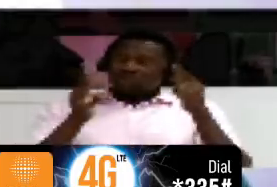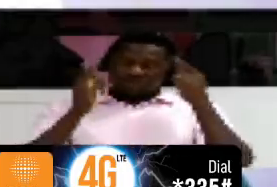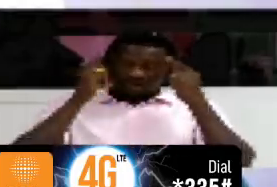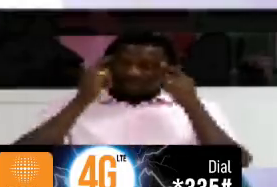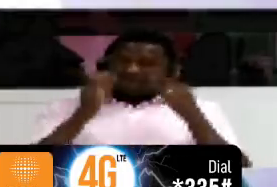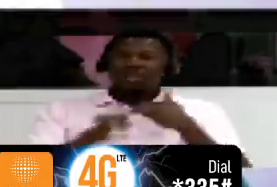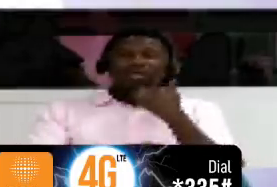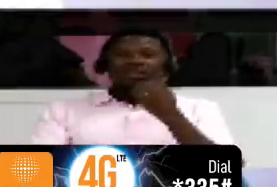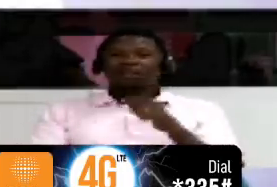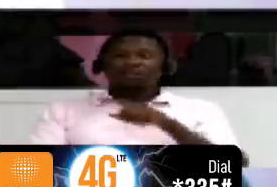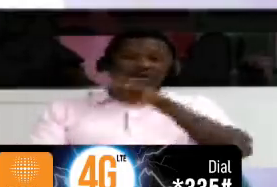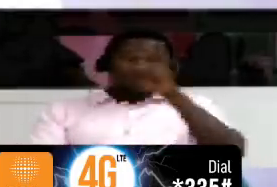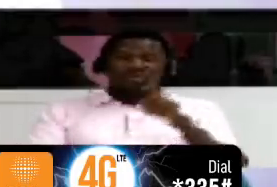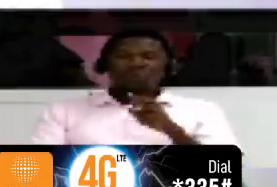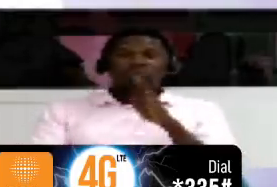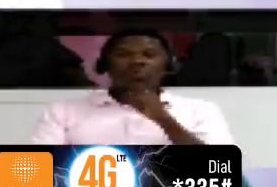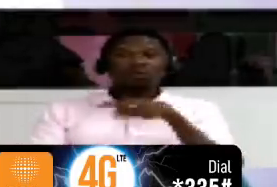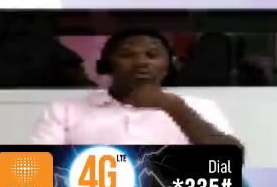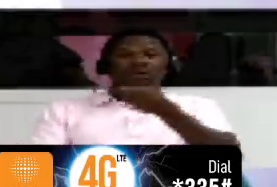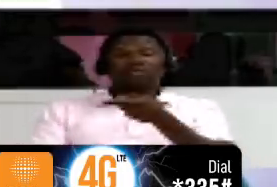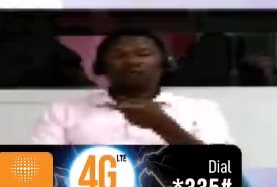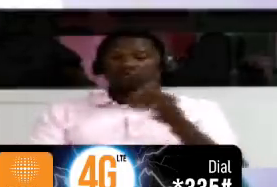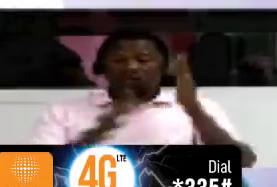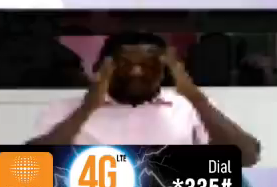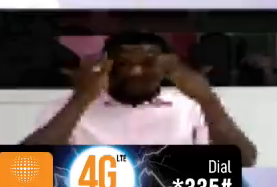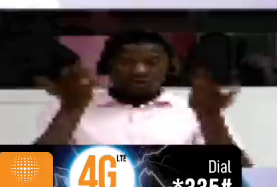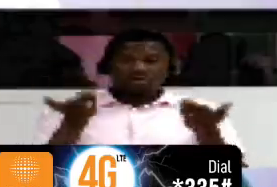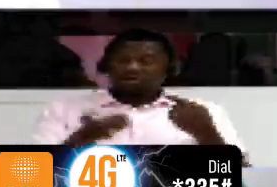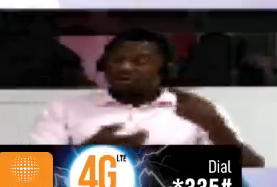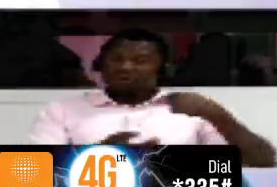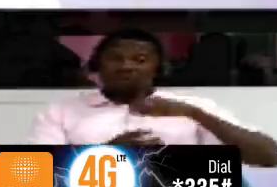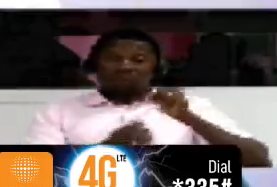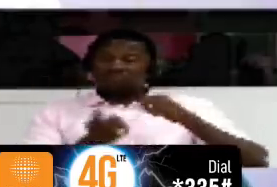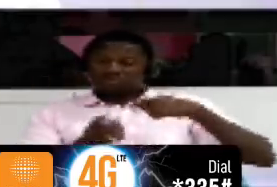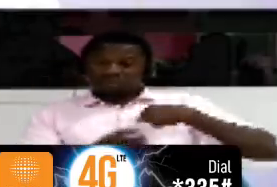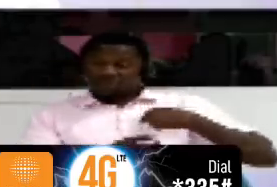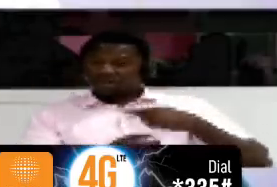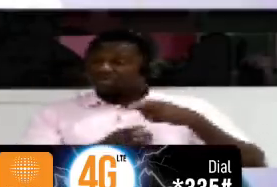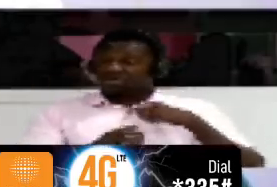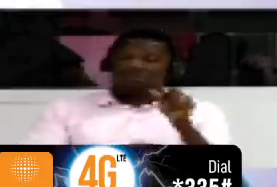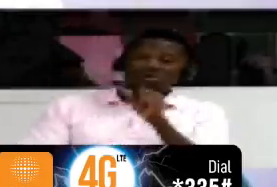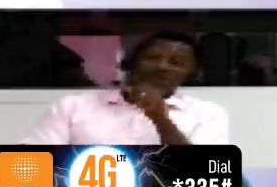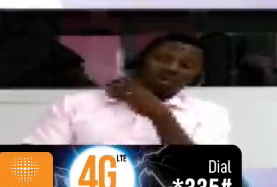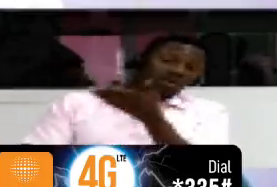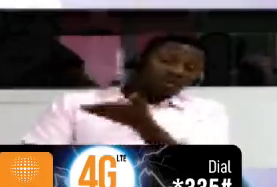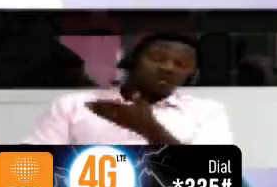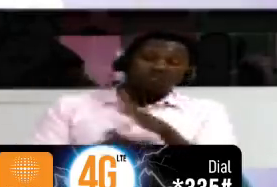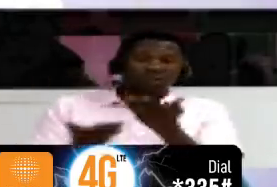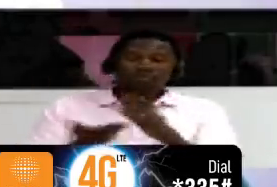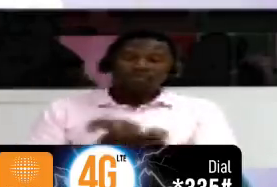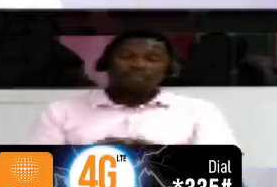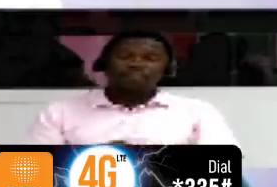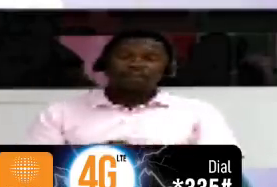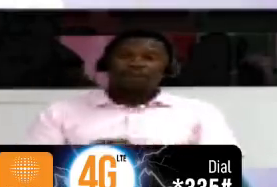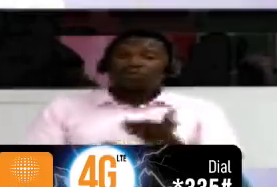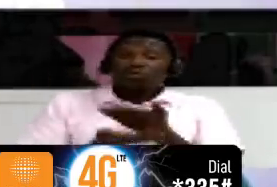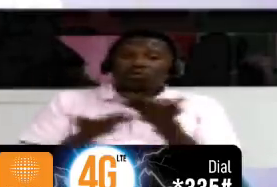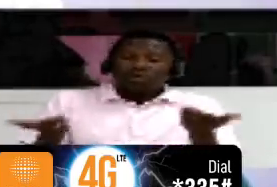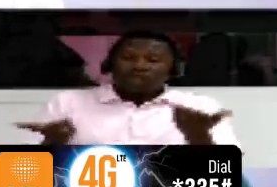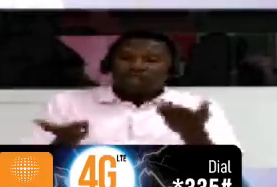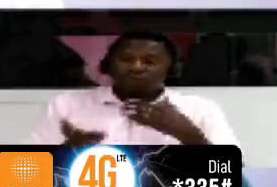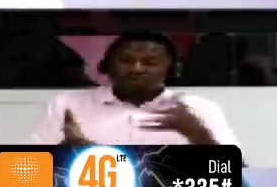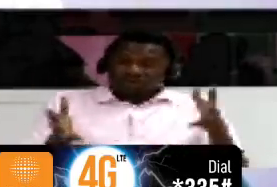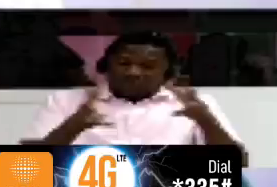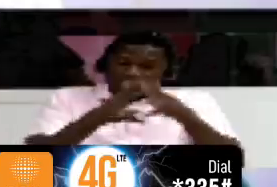same question, who next? Nobody knows. It could be me, it could be the other guy. So that was why, in